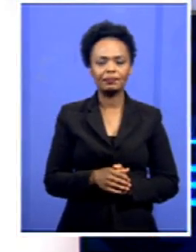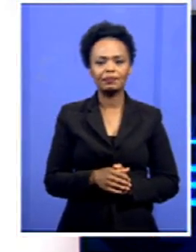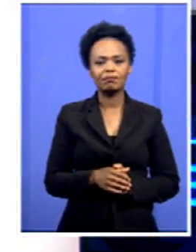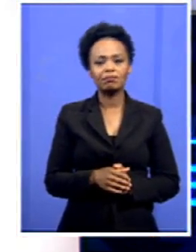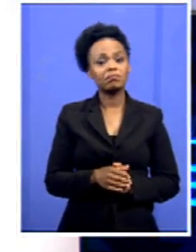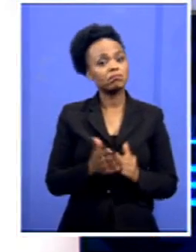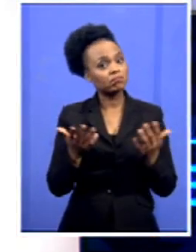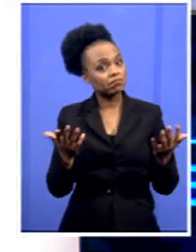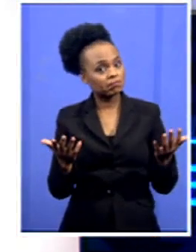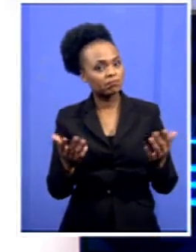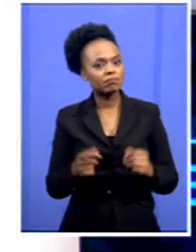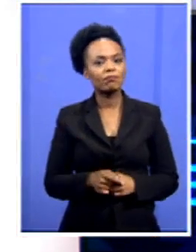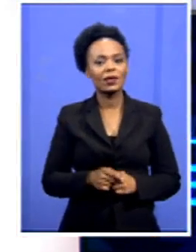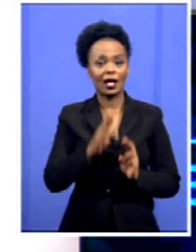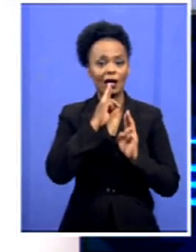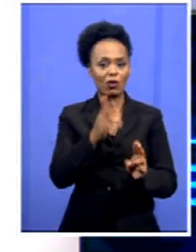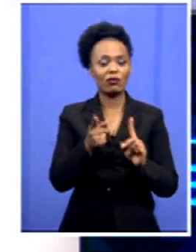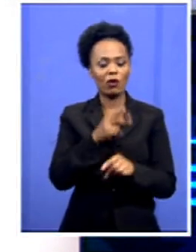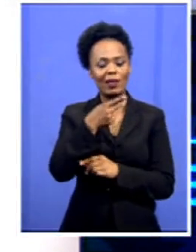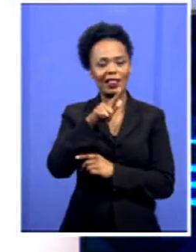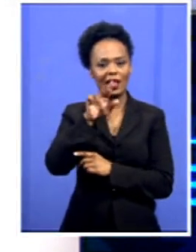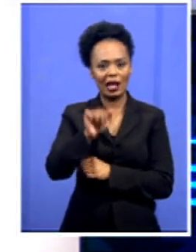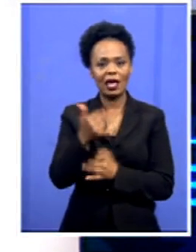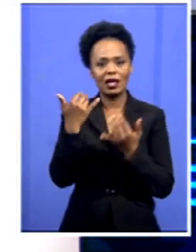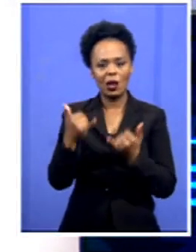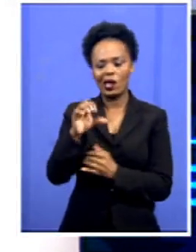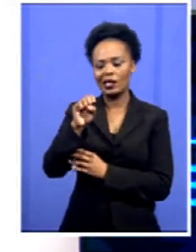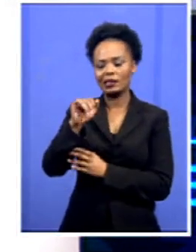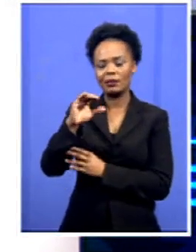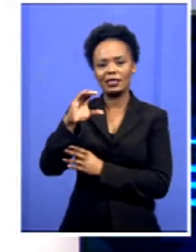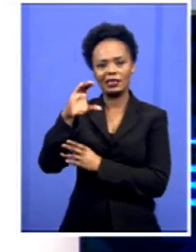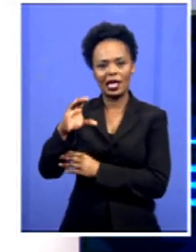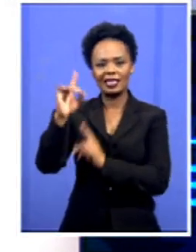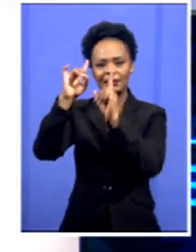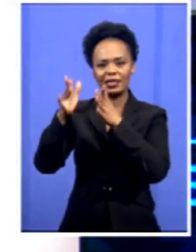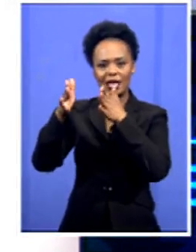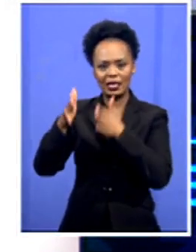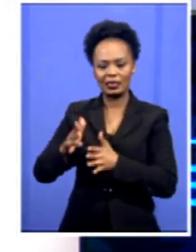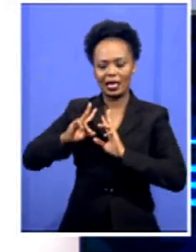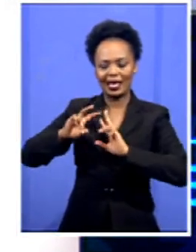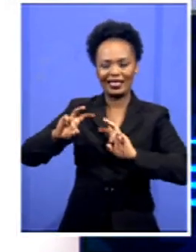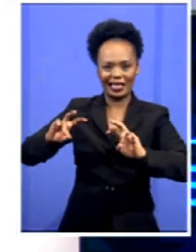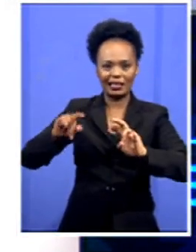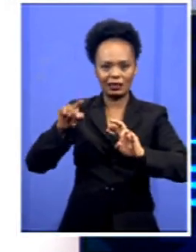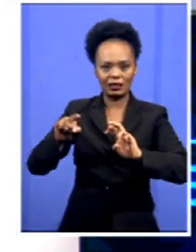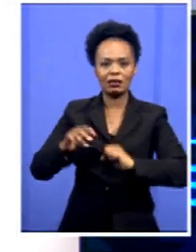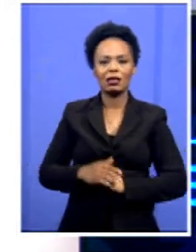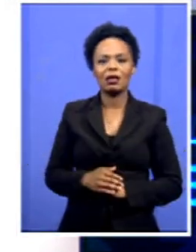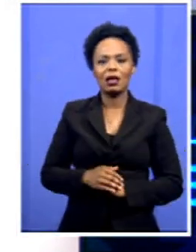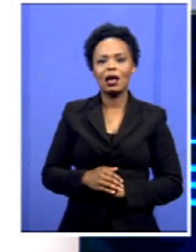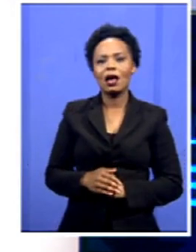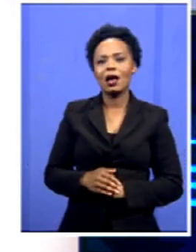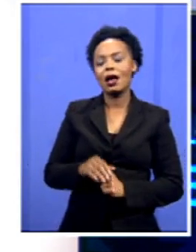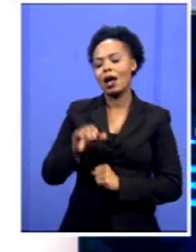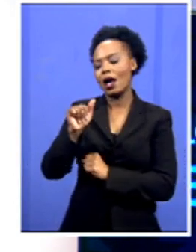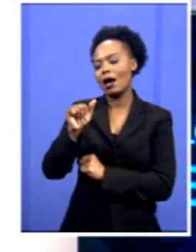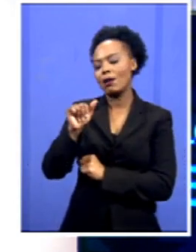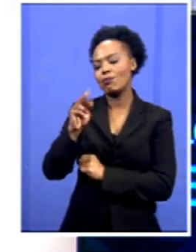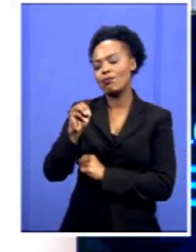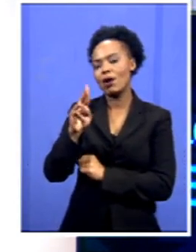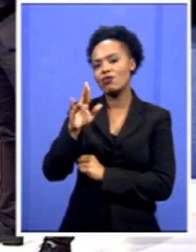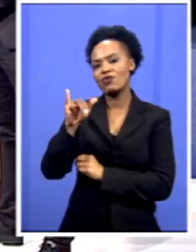Well, there you have it from Hlela. And today I'm joined by SABC specialist researcher Amil Umra. Amril, to tell us more about